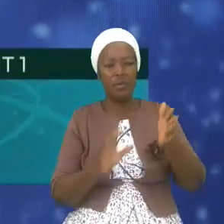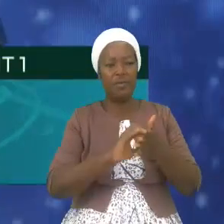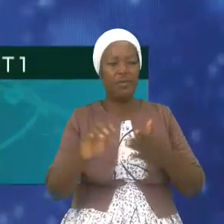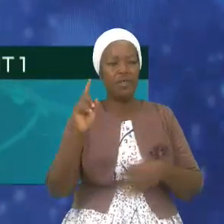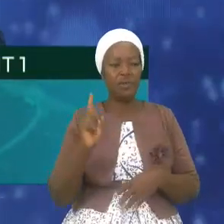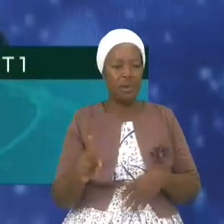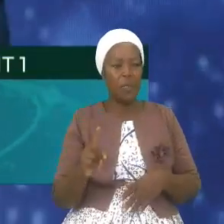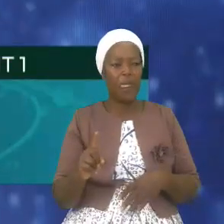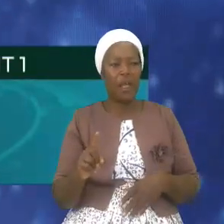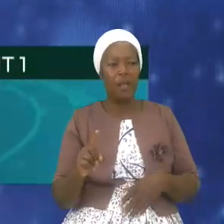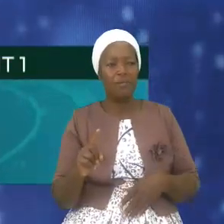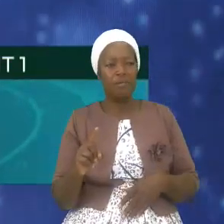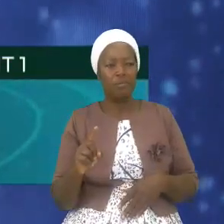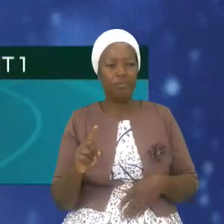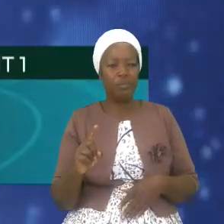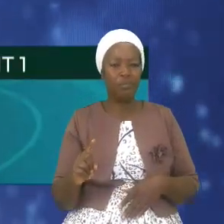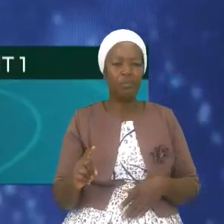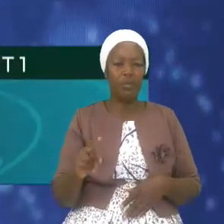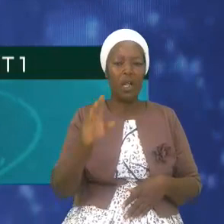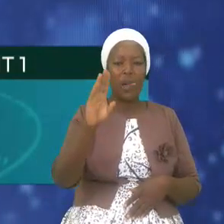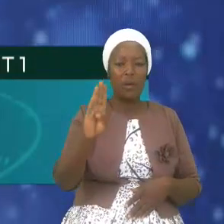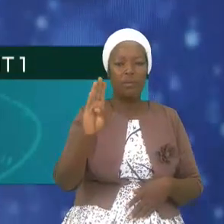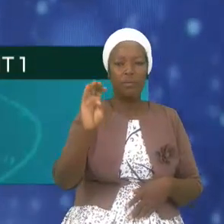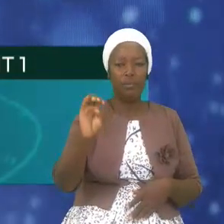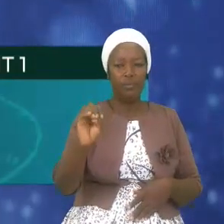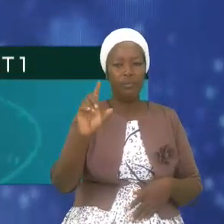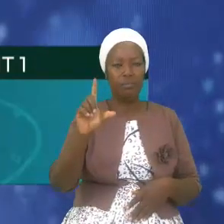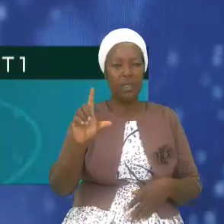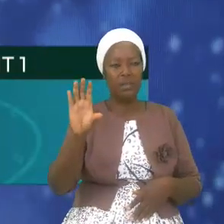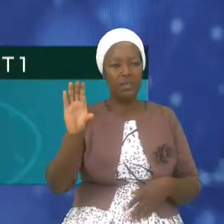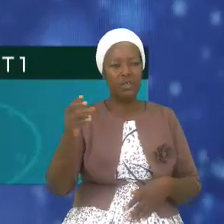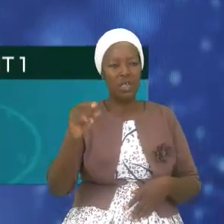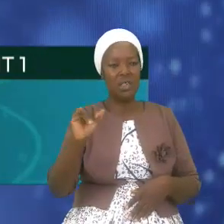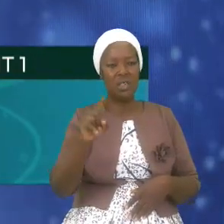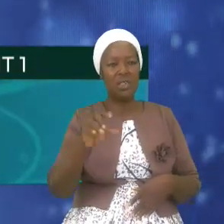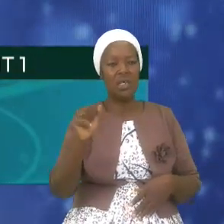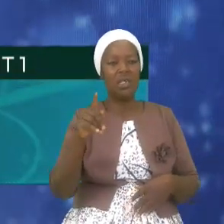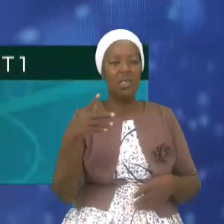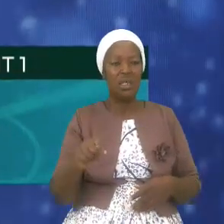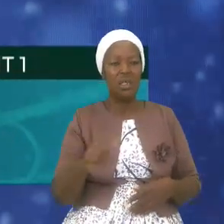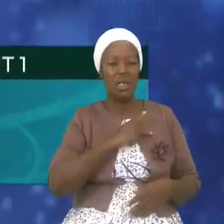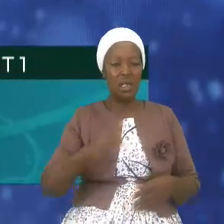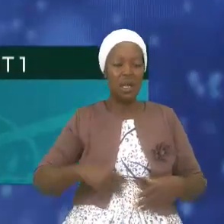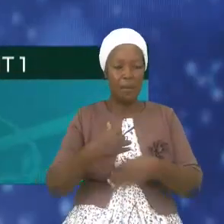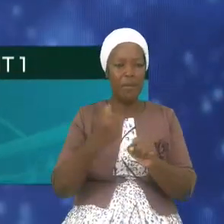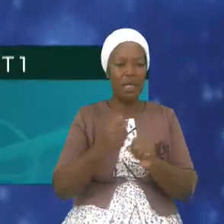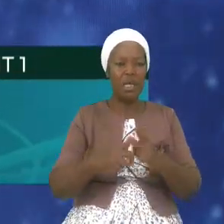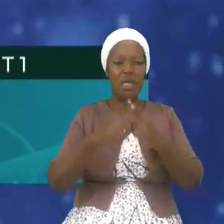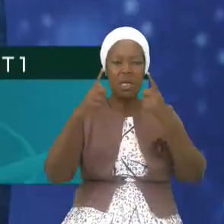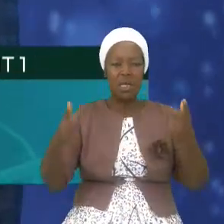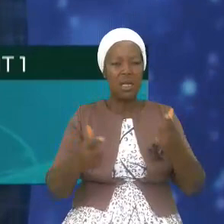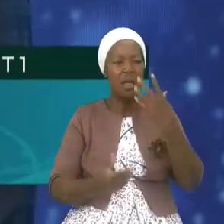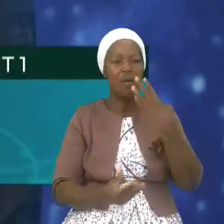made a great feast to 1,000 of his lords and drank